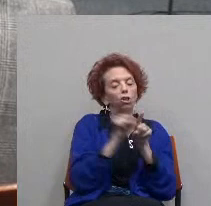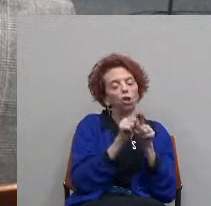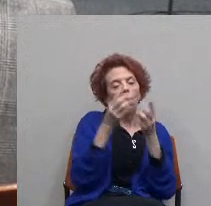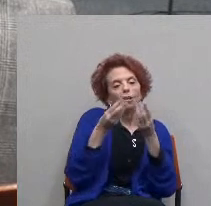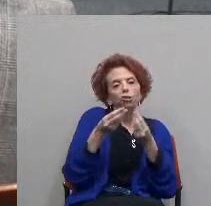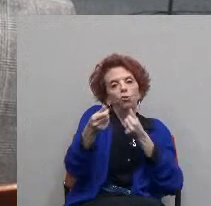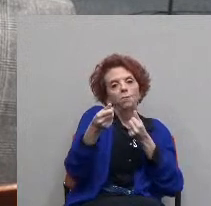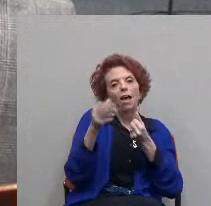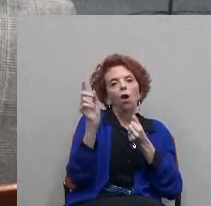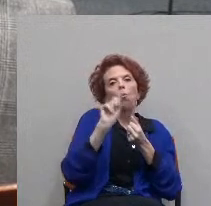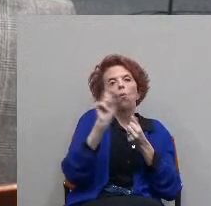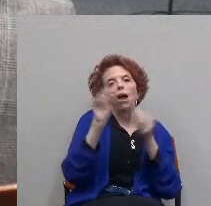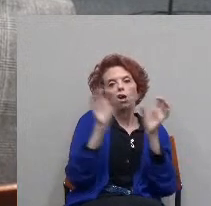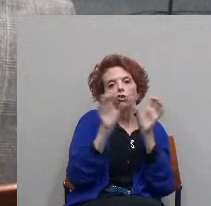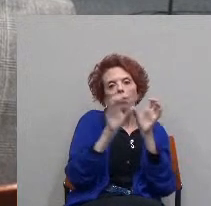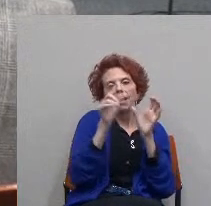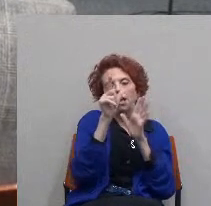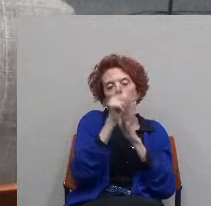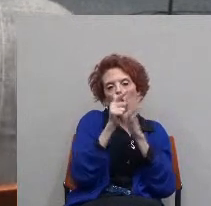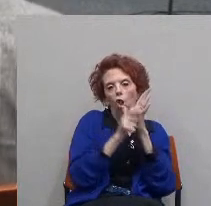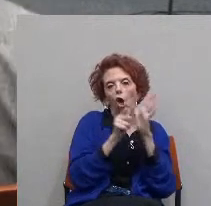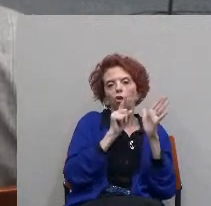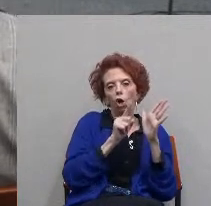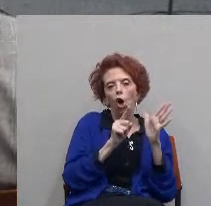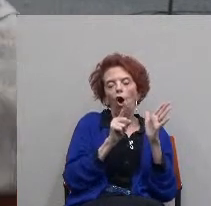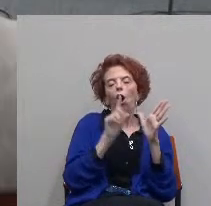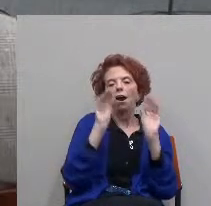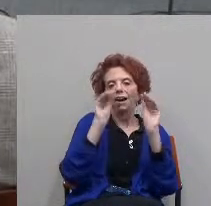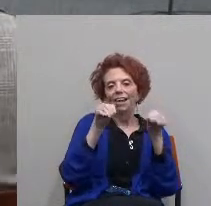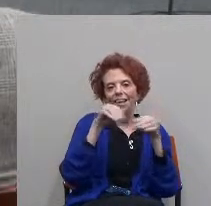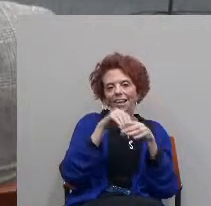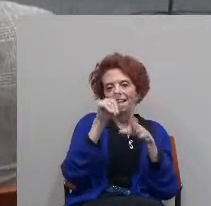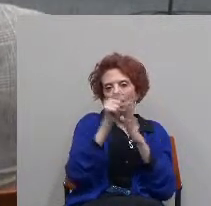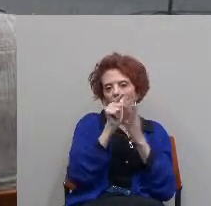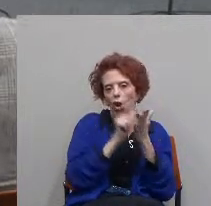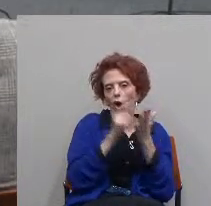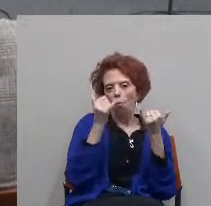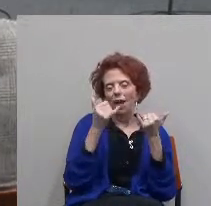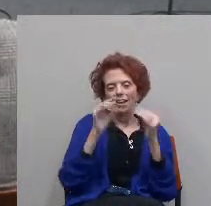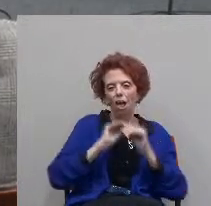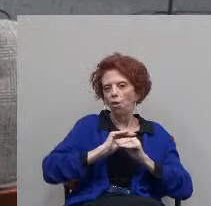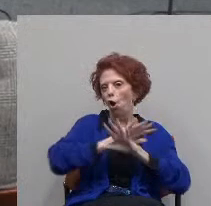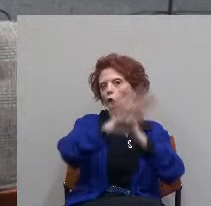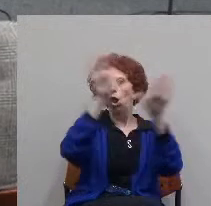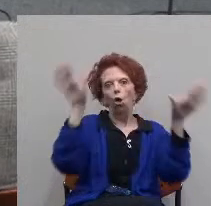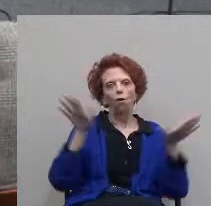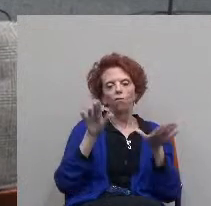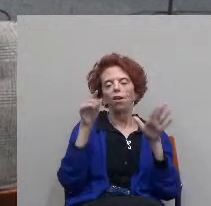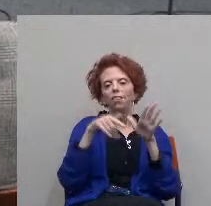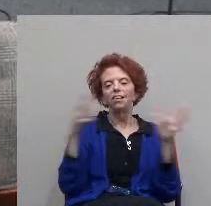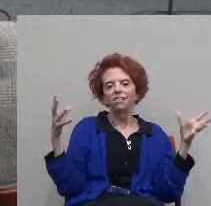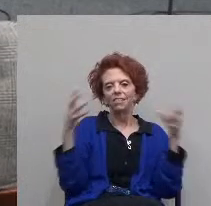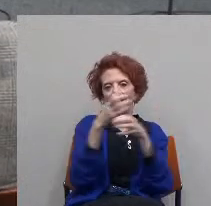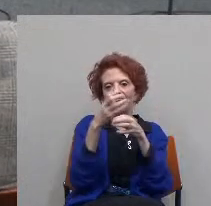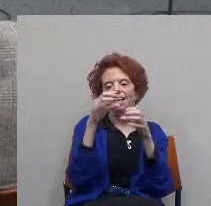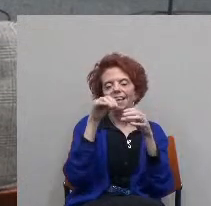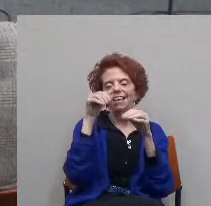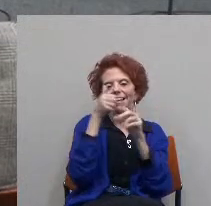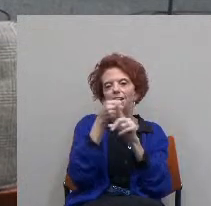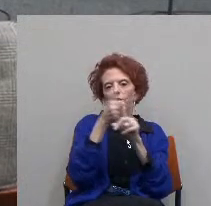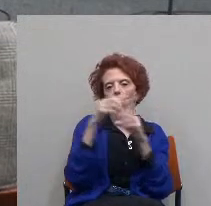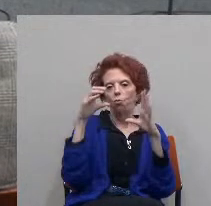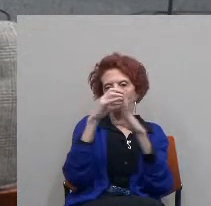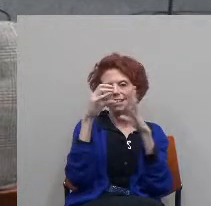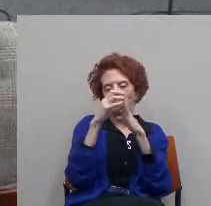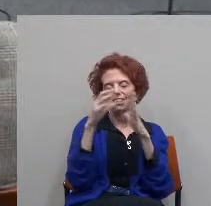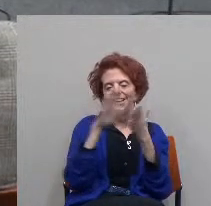also streamlines where the certification laws are in law. Currently, they're kind of splattered everywhere. This puts it into its own section,